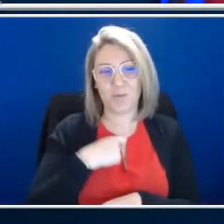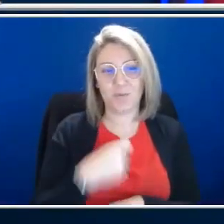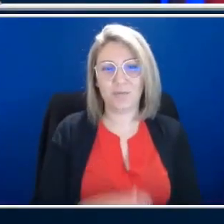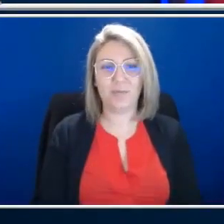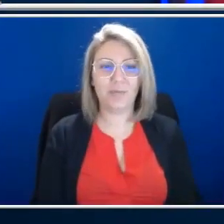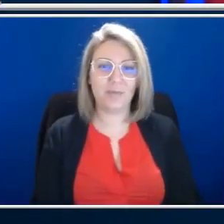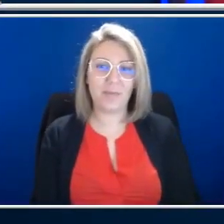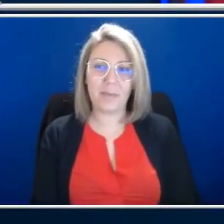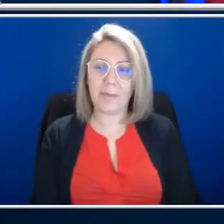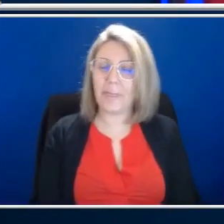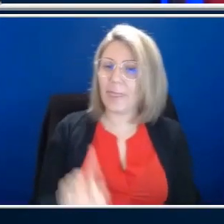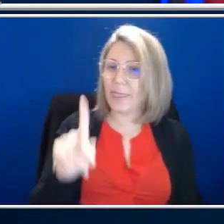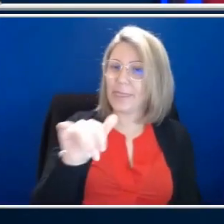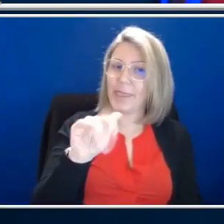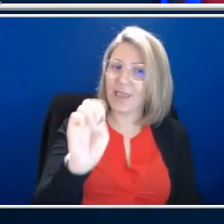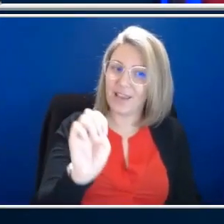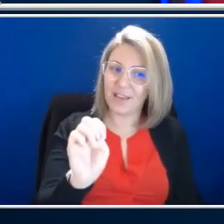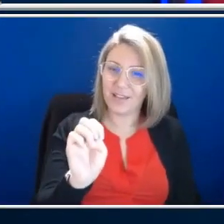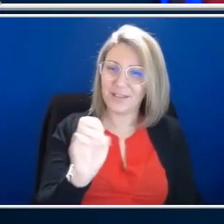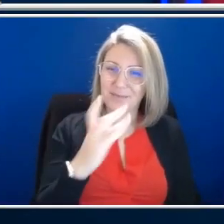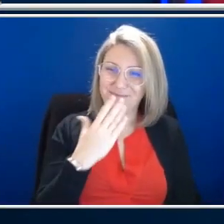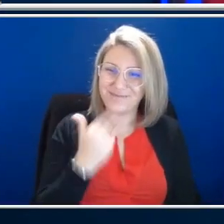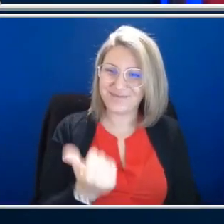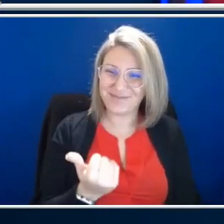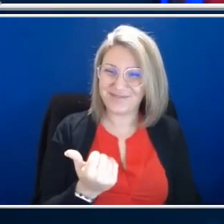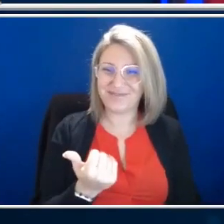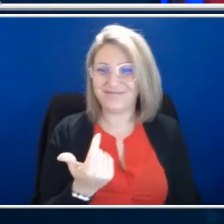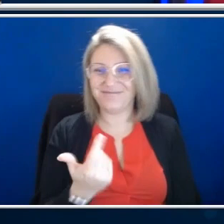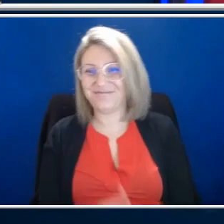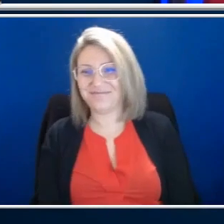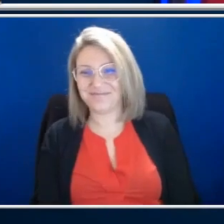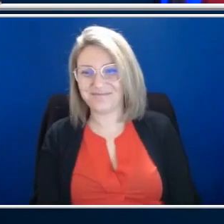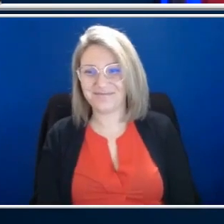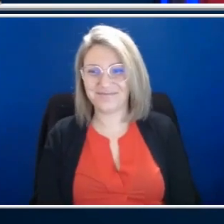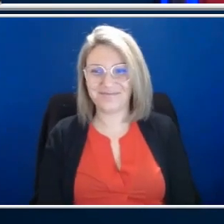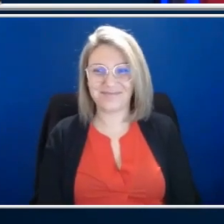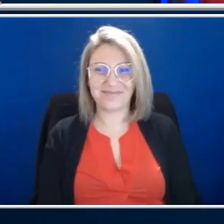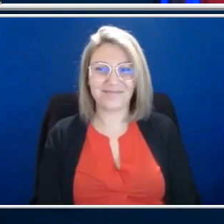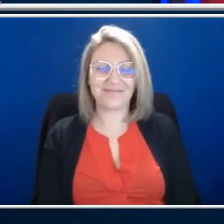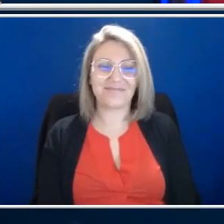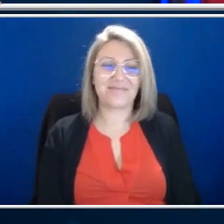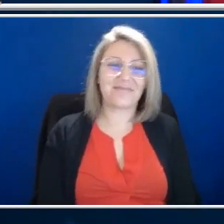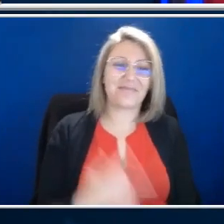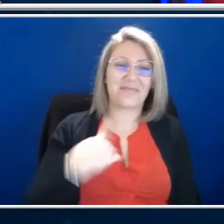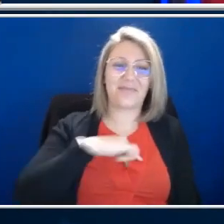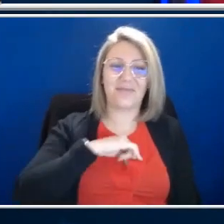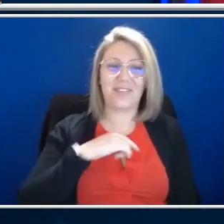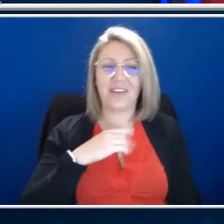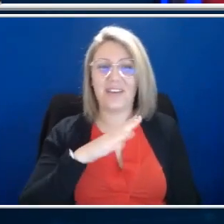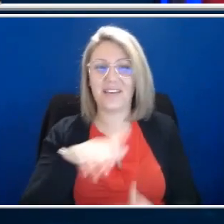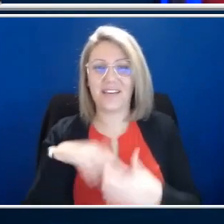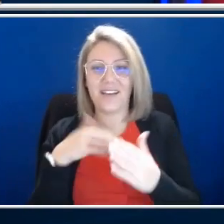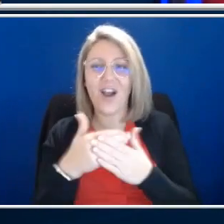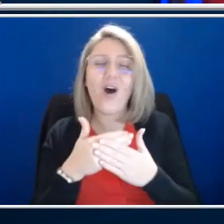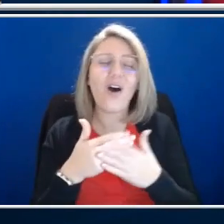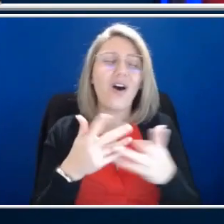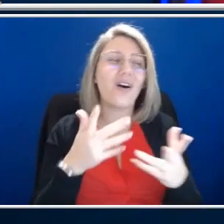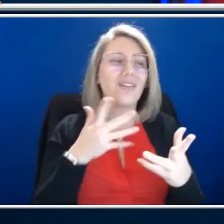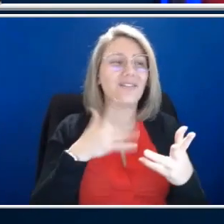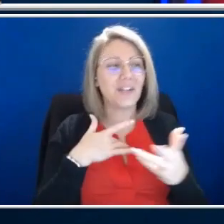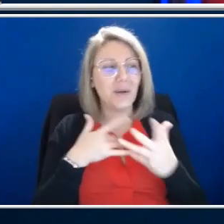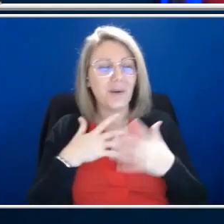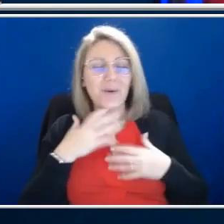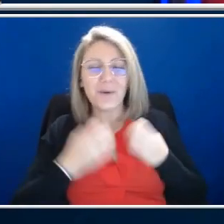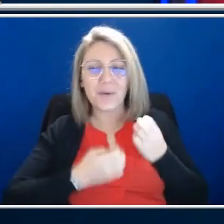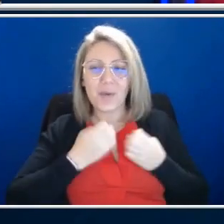Kyle, that's so sweet. It kind of makes us all tear up when we hear you talk about that. You have an